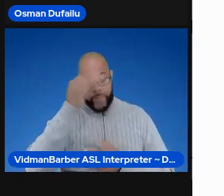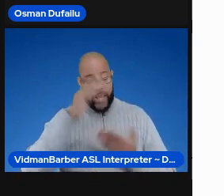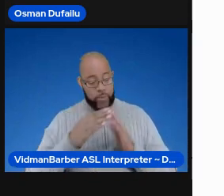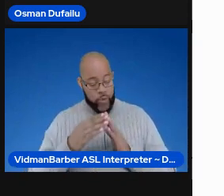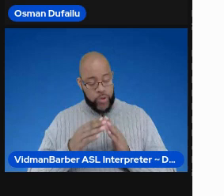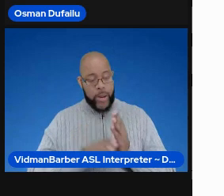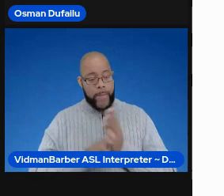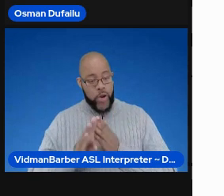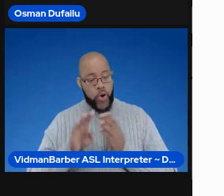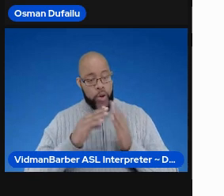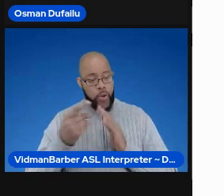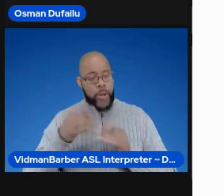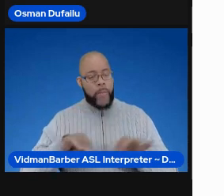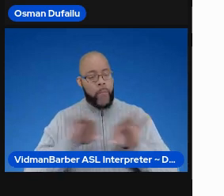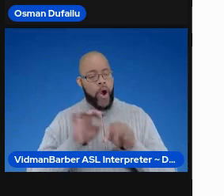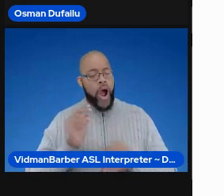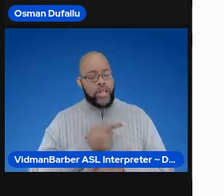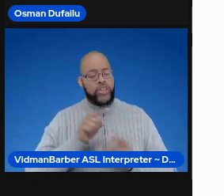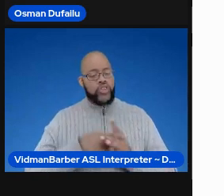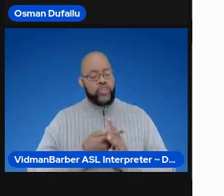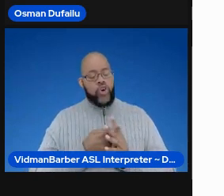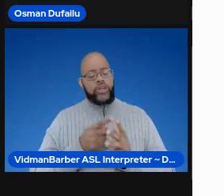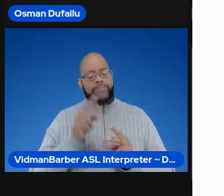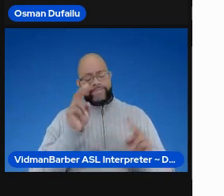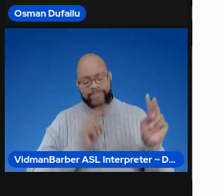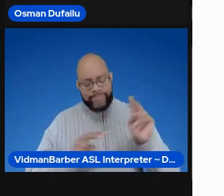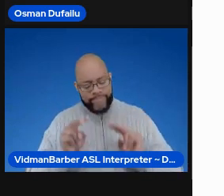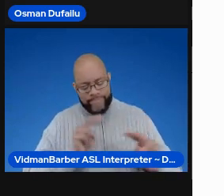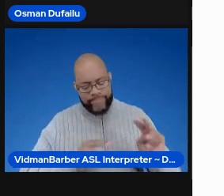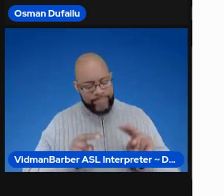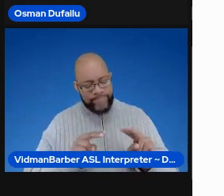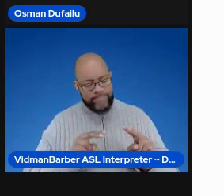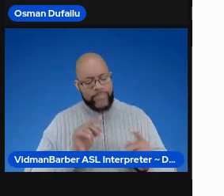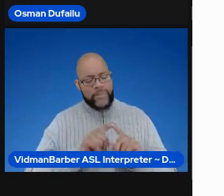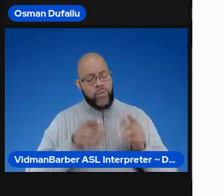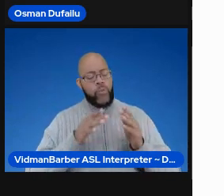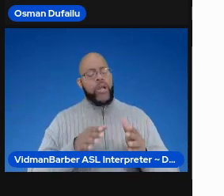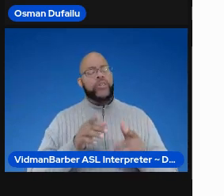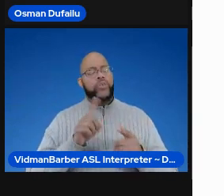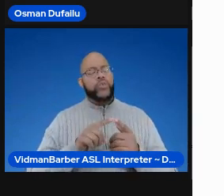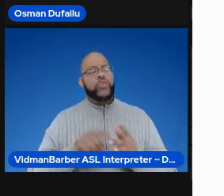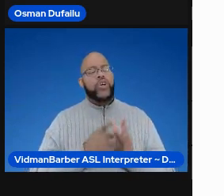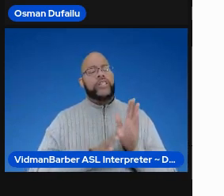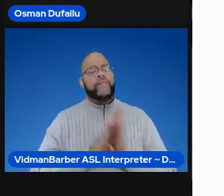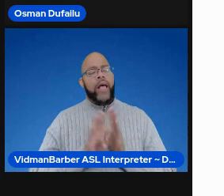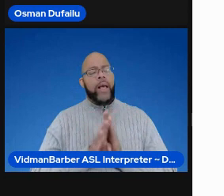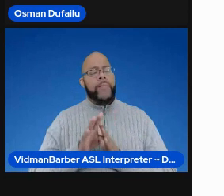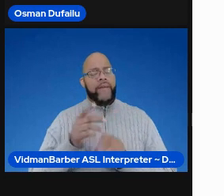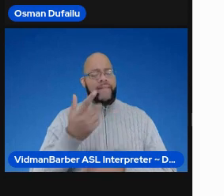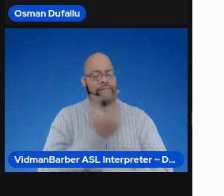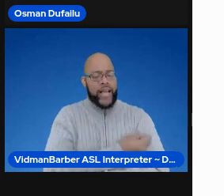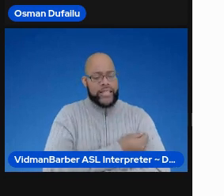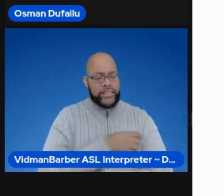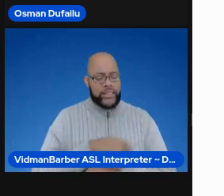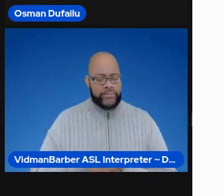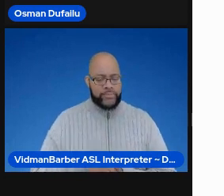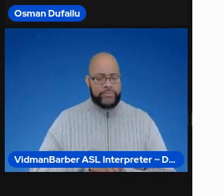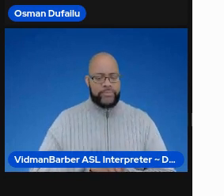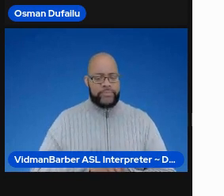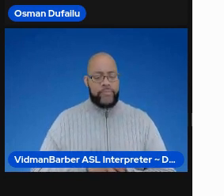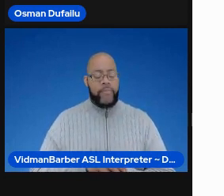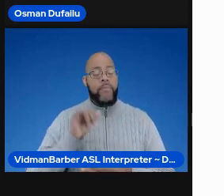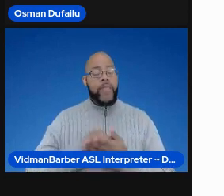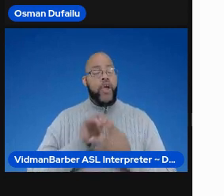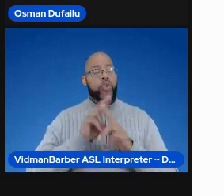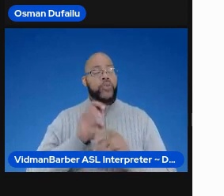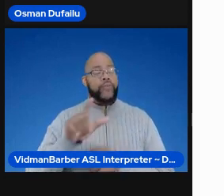will be important for us to start looking at ways to start developing vaccine that would be